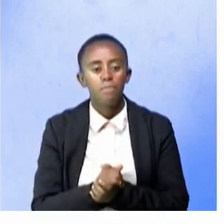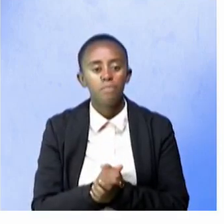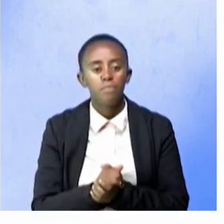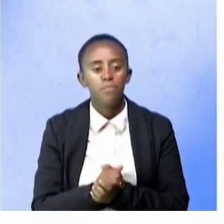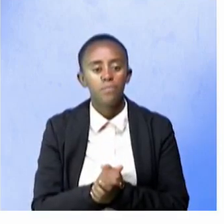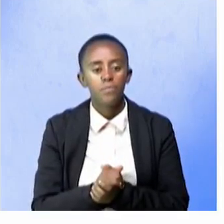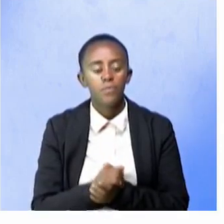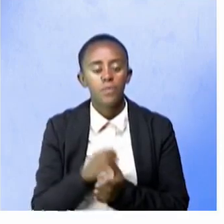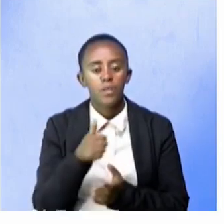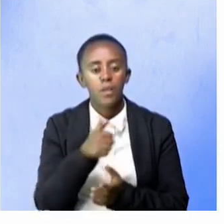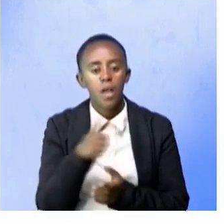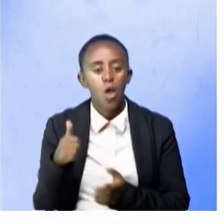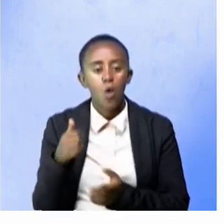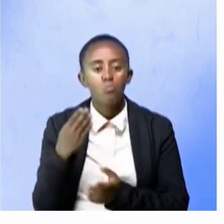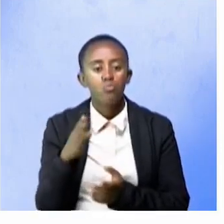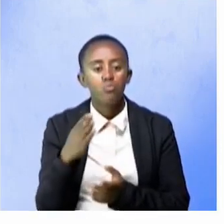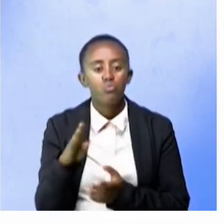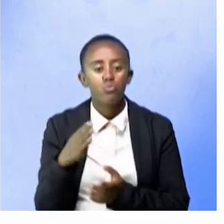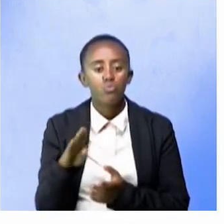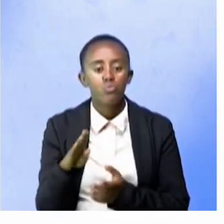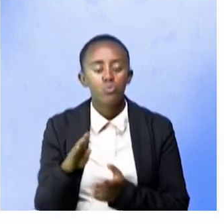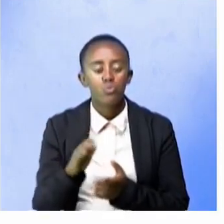a blue